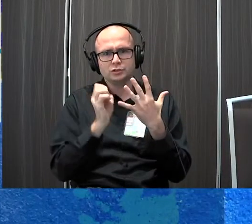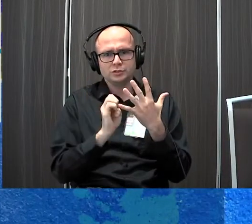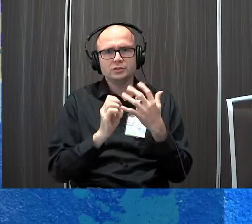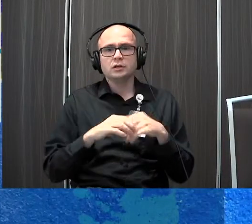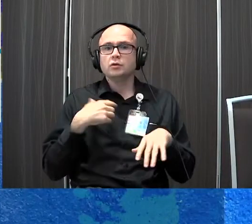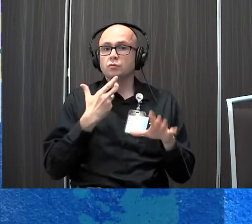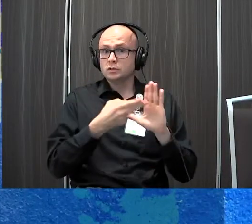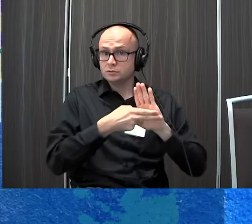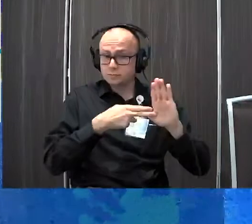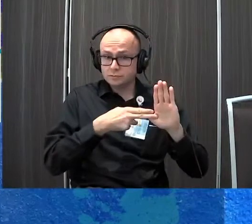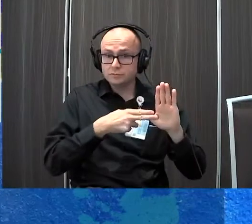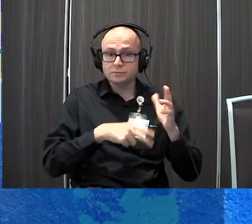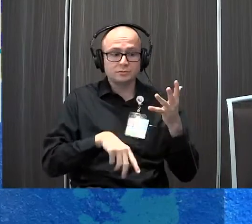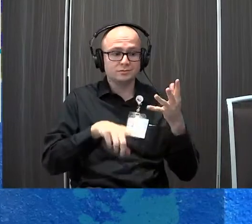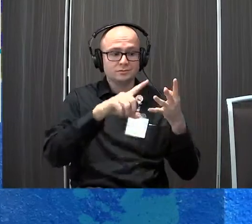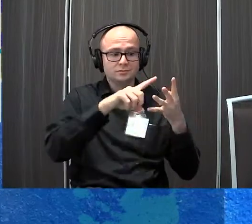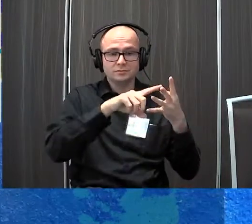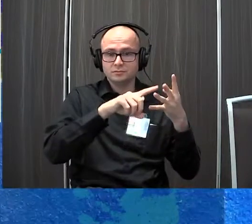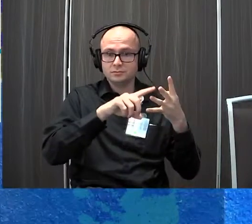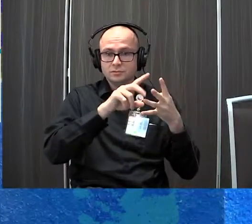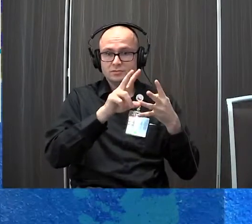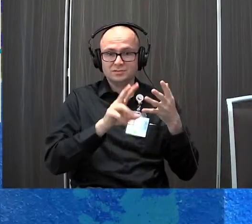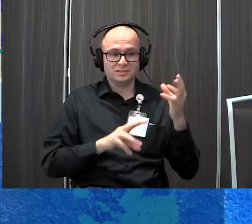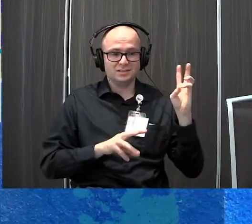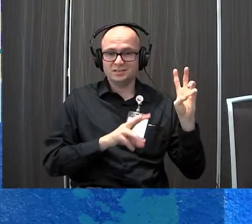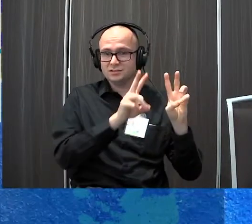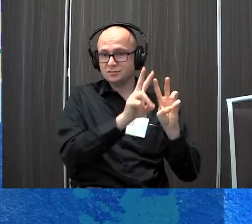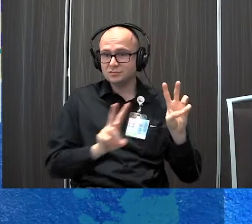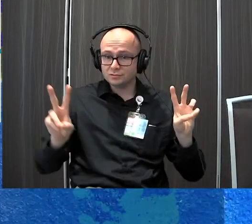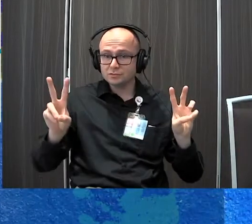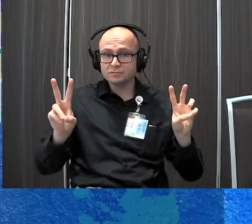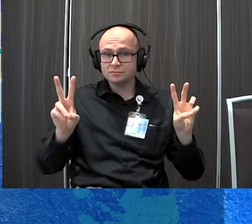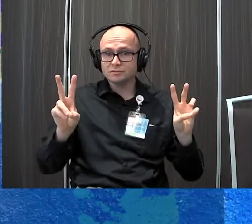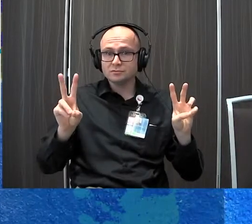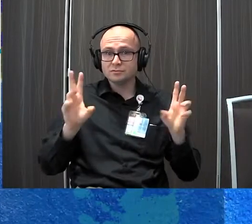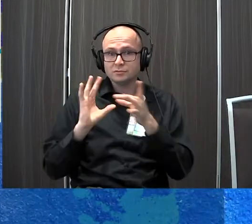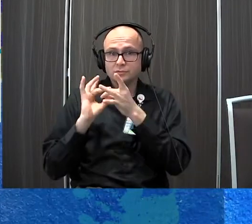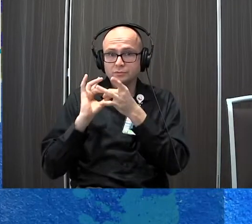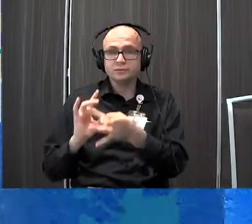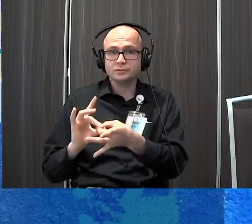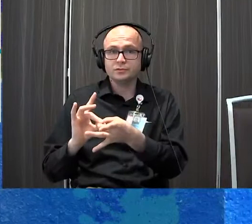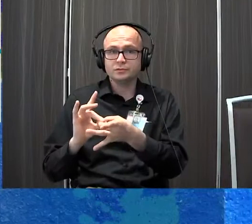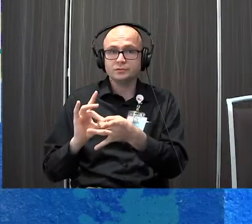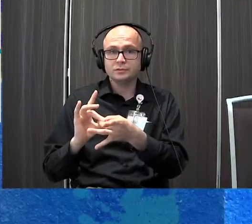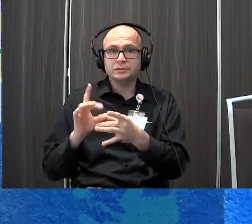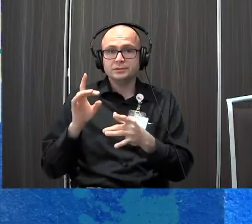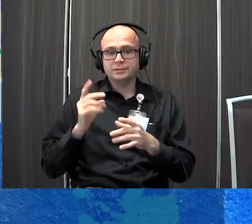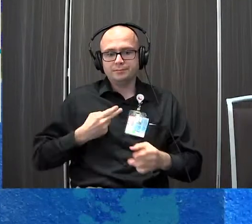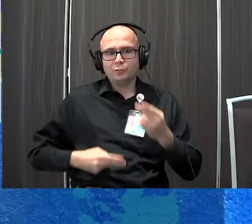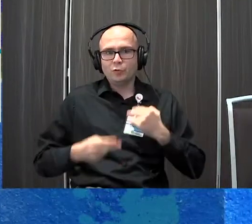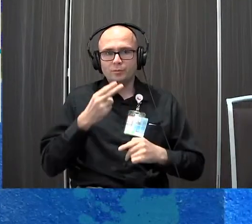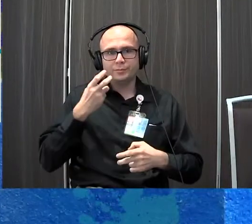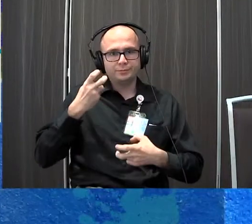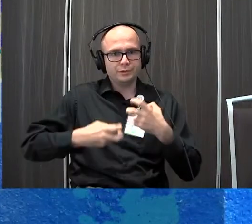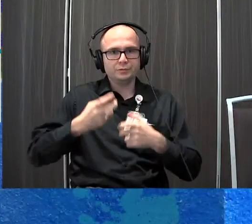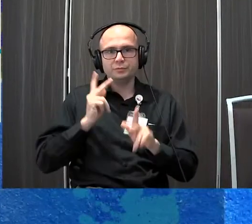highlight that 2 out of the 6 of these letters actually pertain to the main endocrine issues